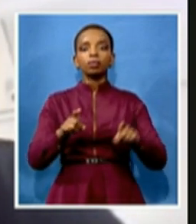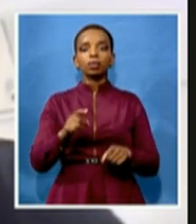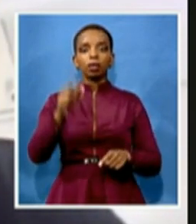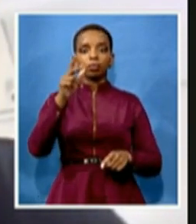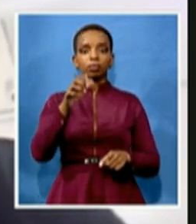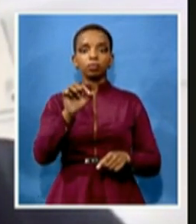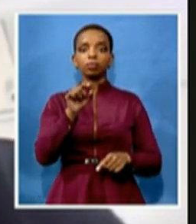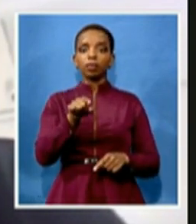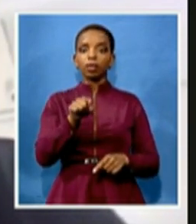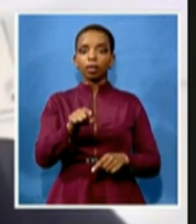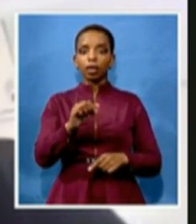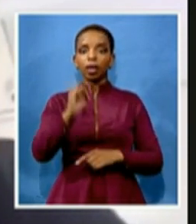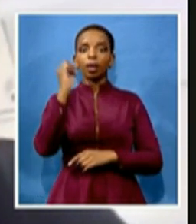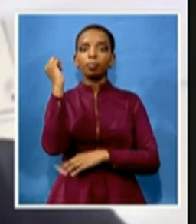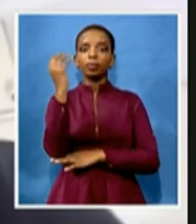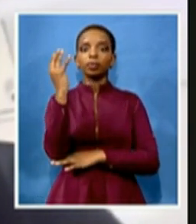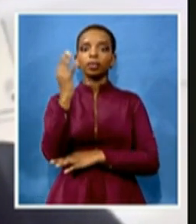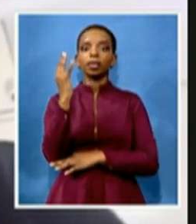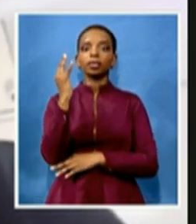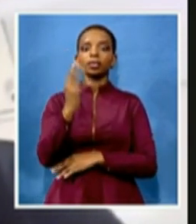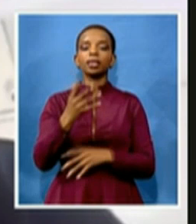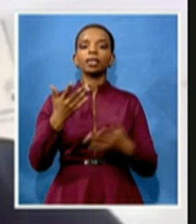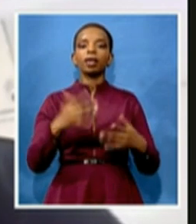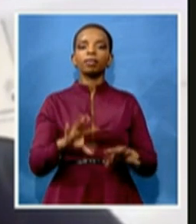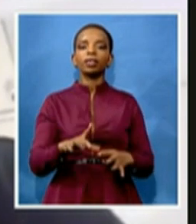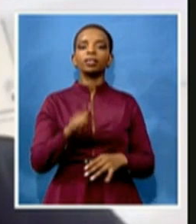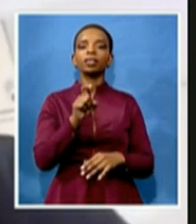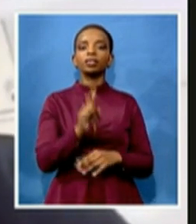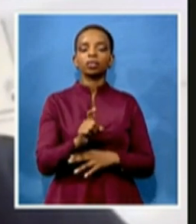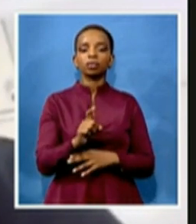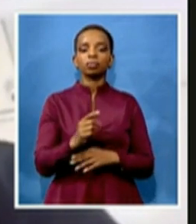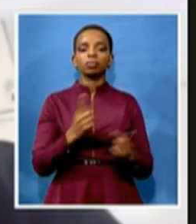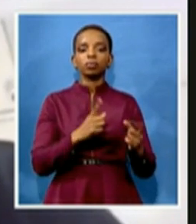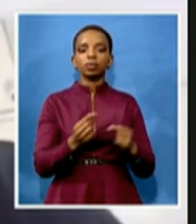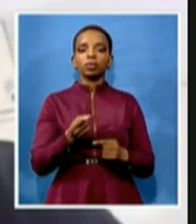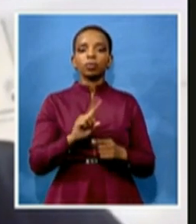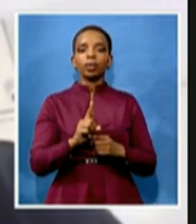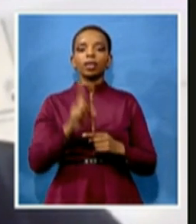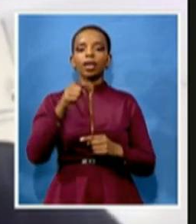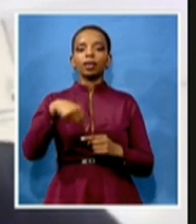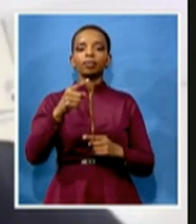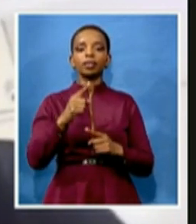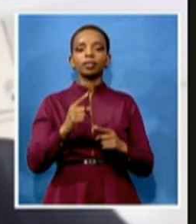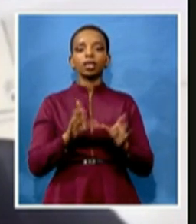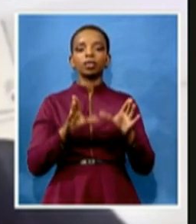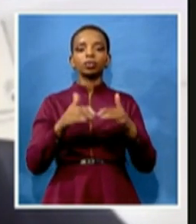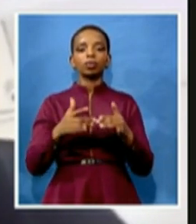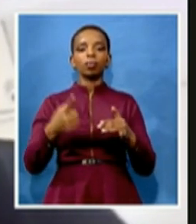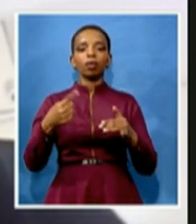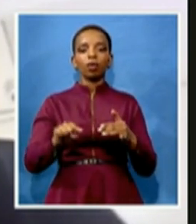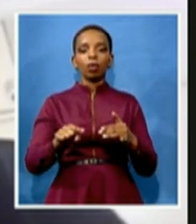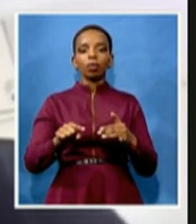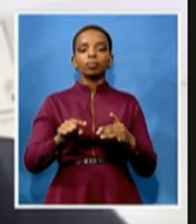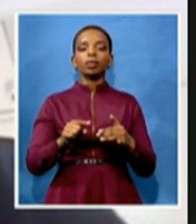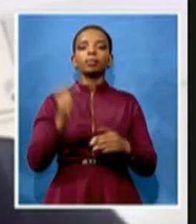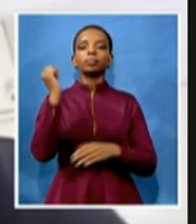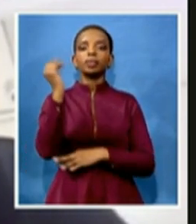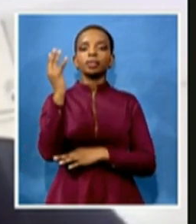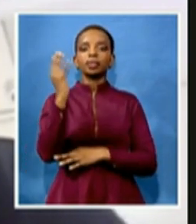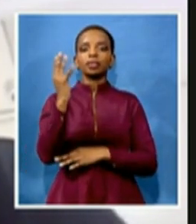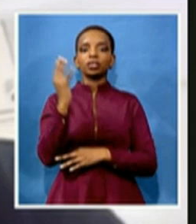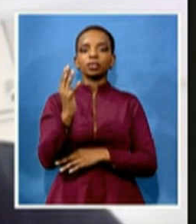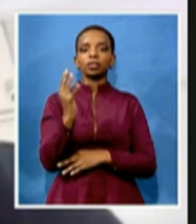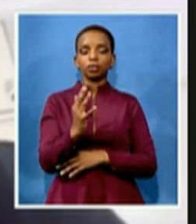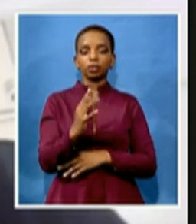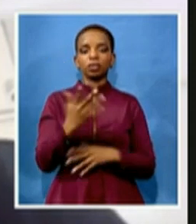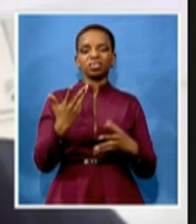first group of presentations are largely linked to projection models. And the first person to do the presentation will